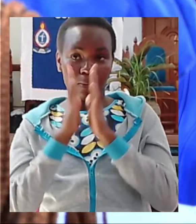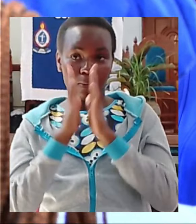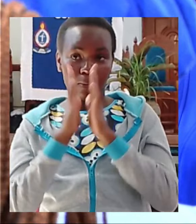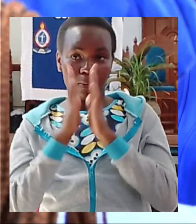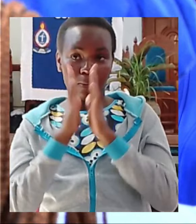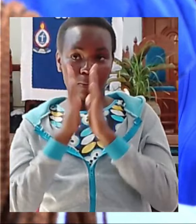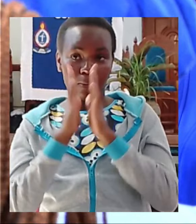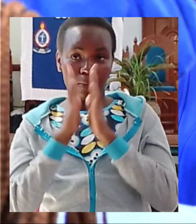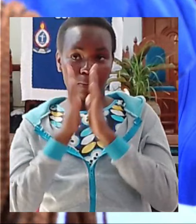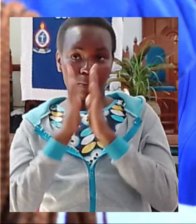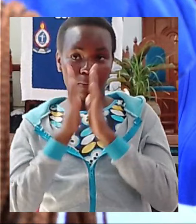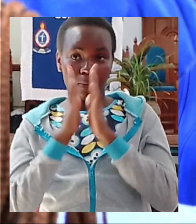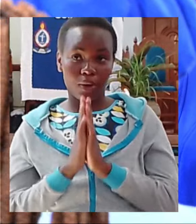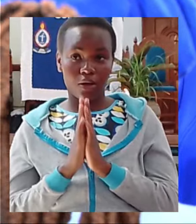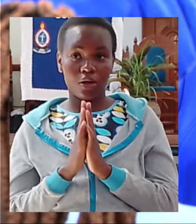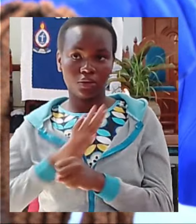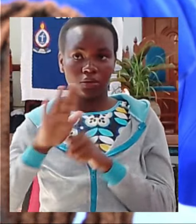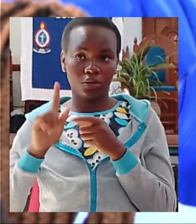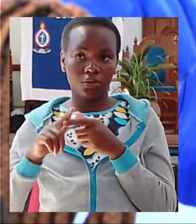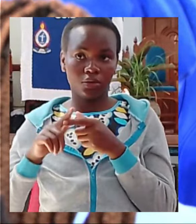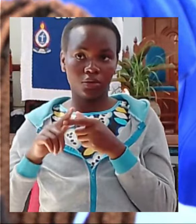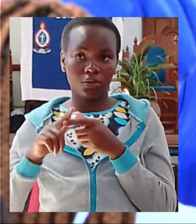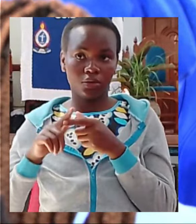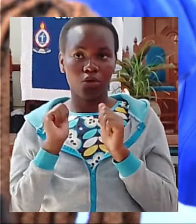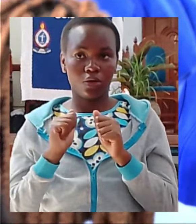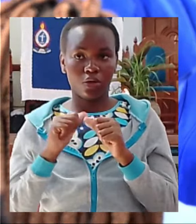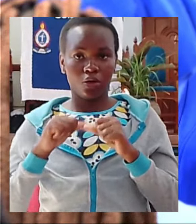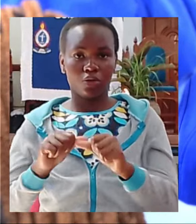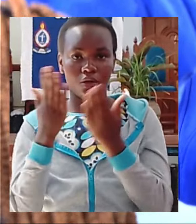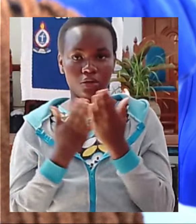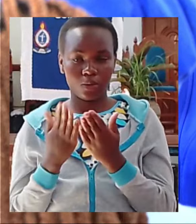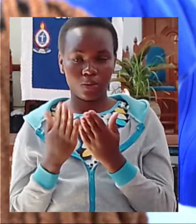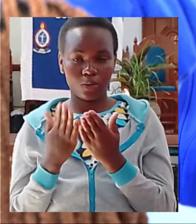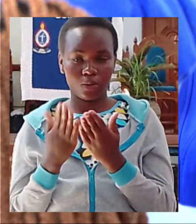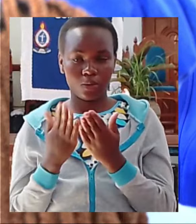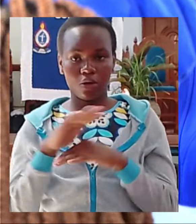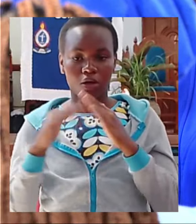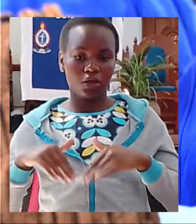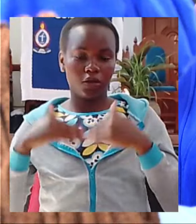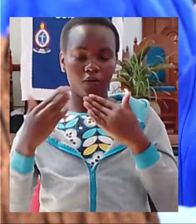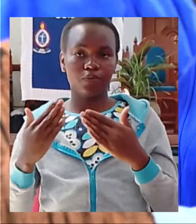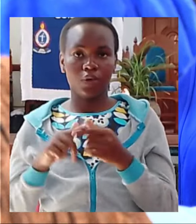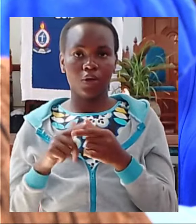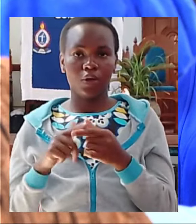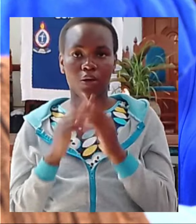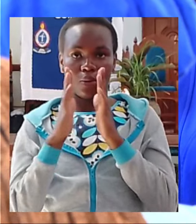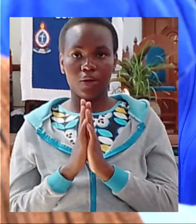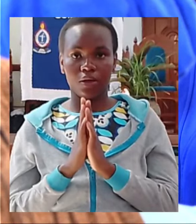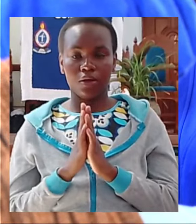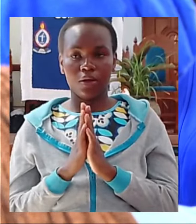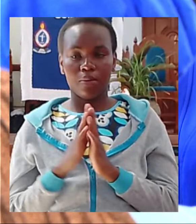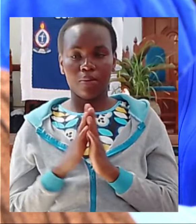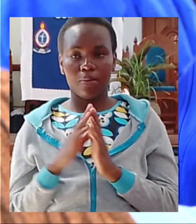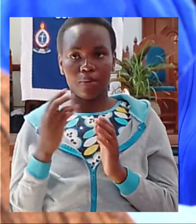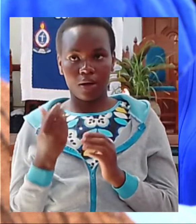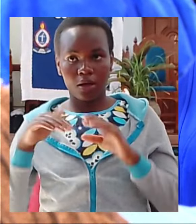to seek your righteousness, oh God, you shall enable us to continue to serve with you what you have given unto us. We pray for these monies,